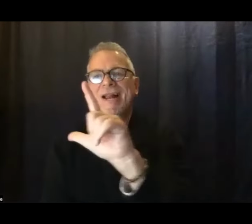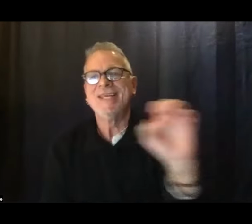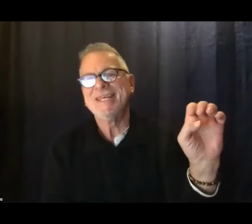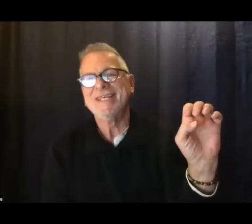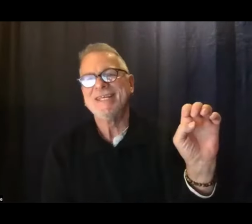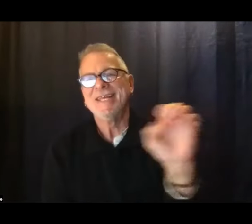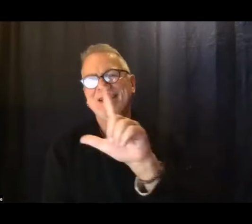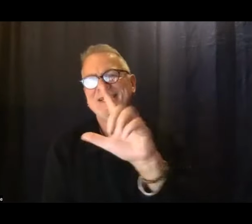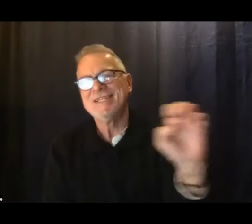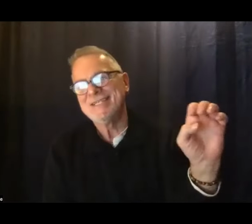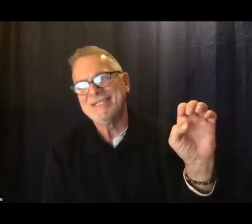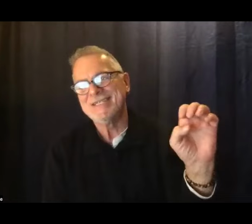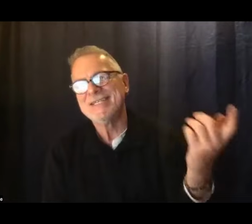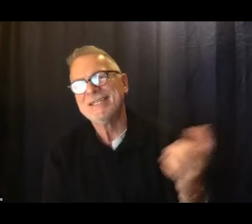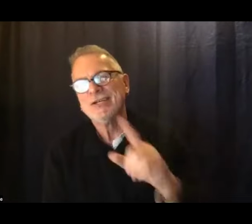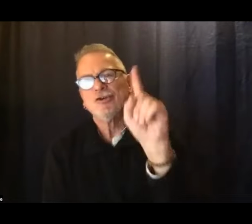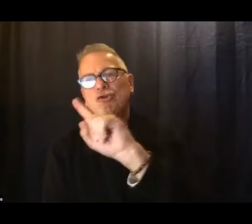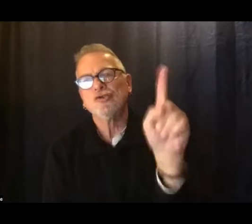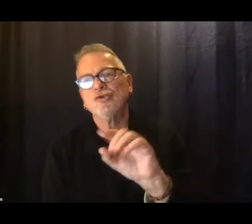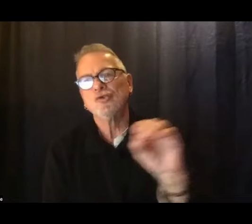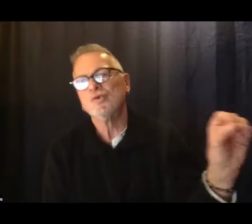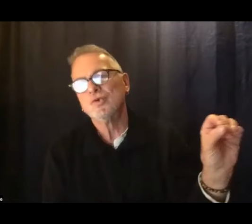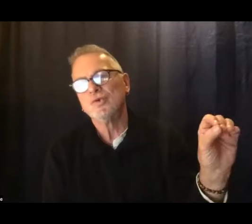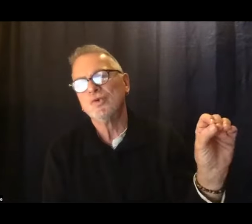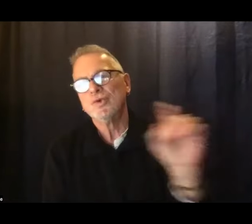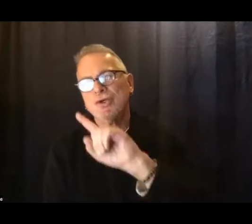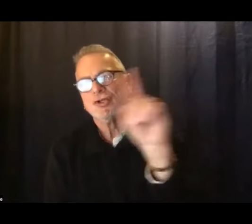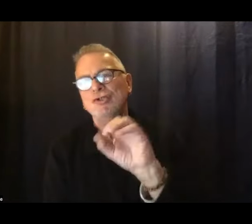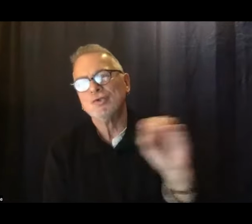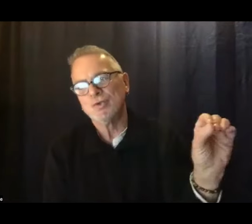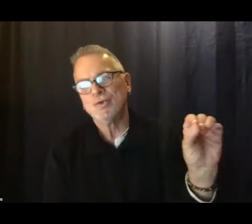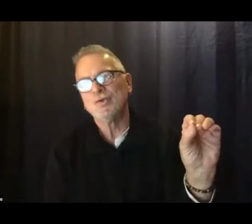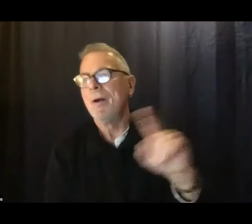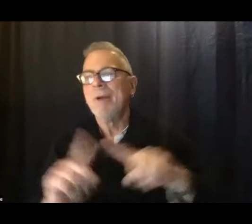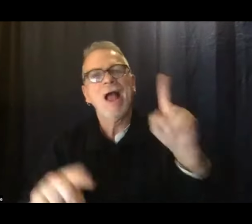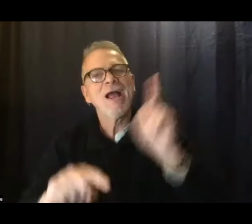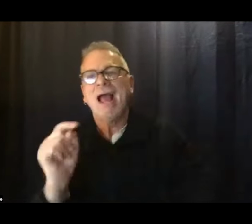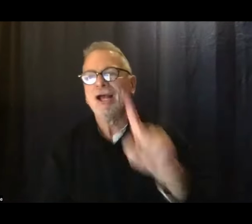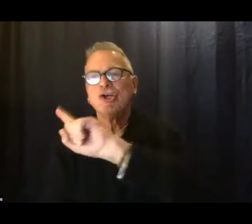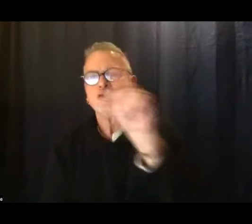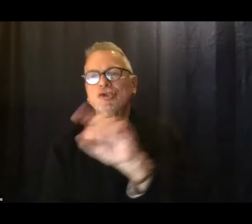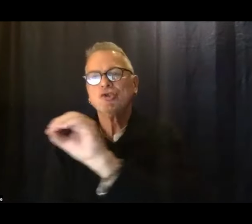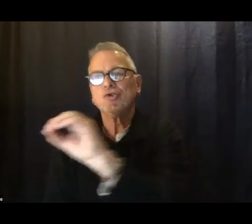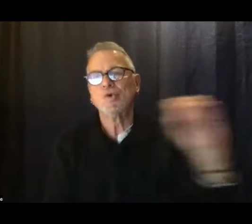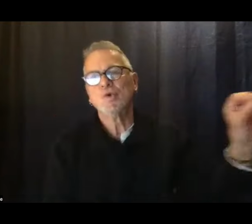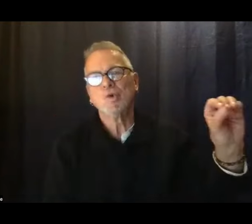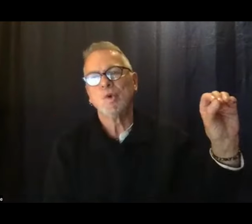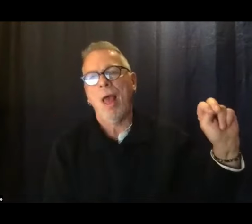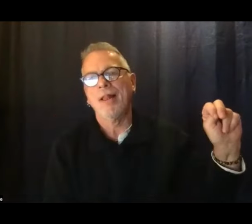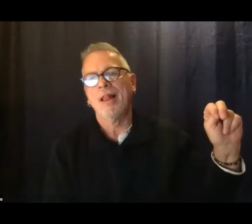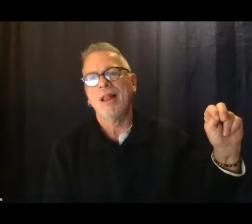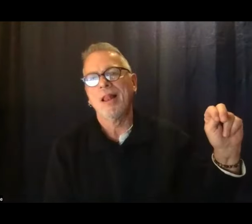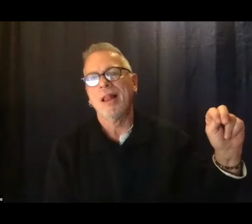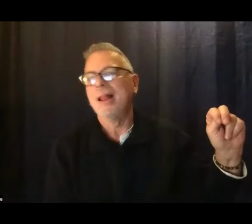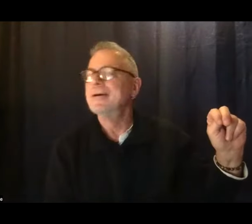Double letters can move as well. So it can move, it can sort of slide. So zoo or